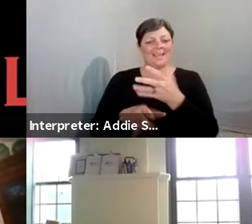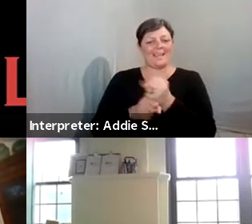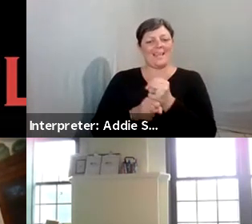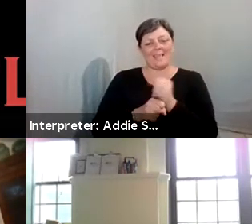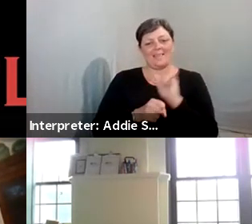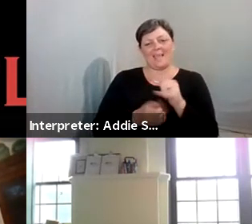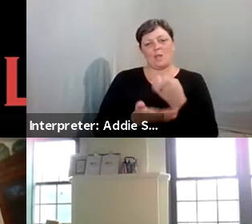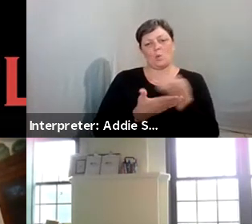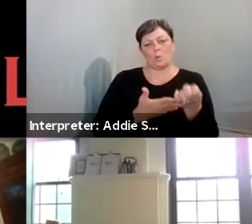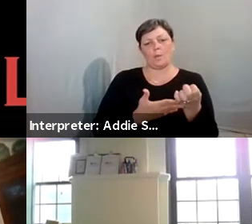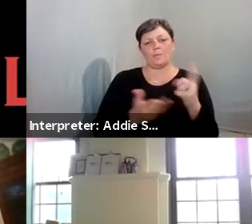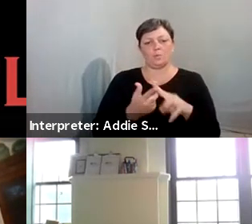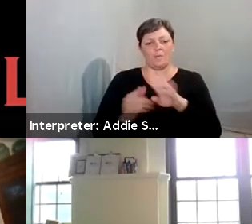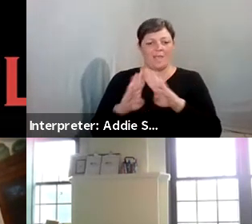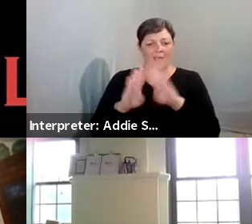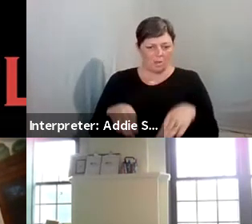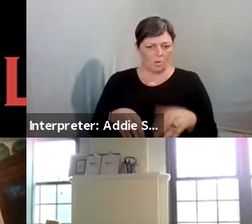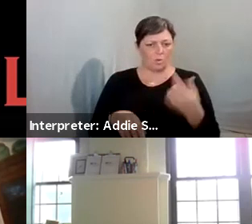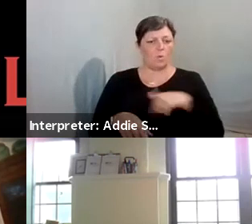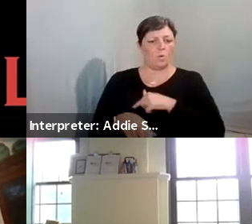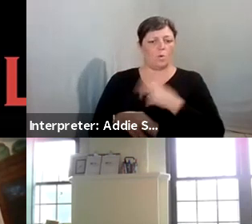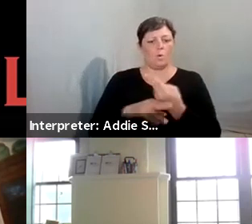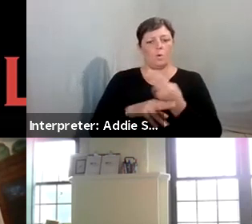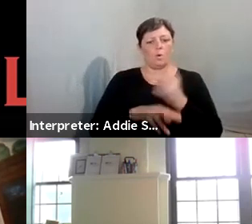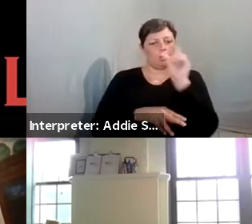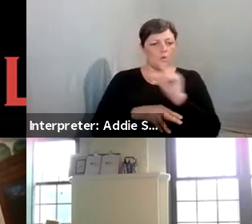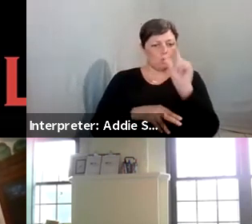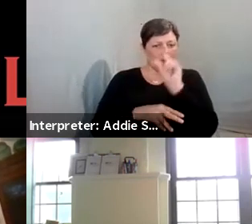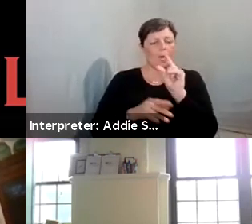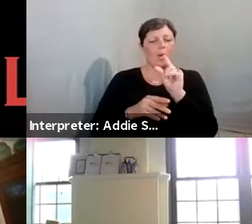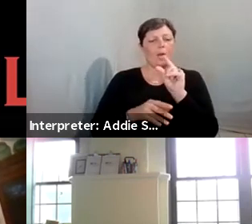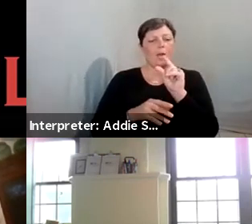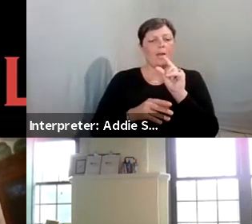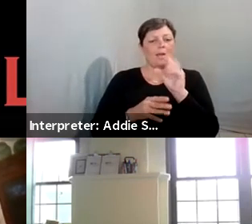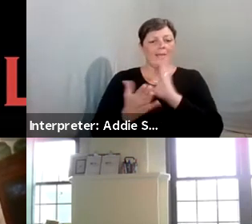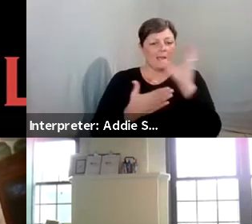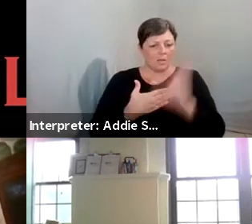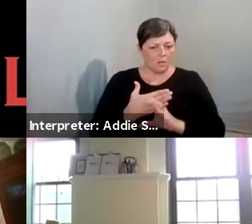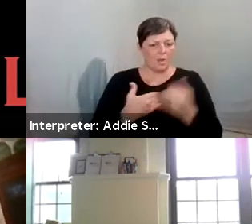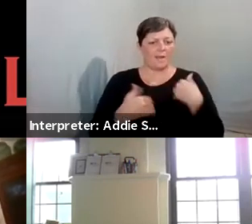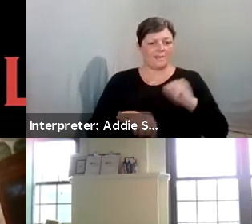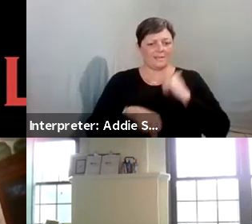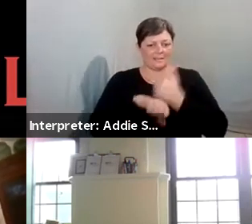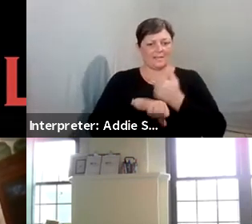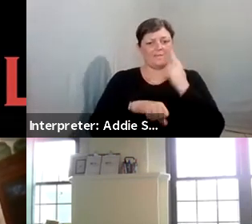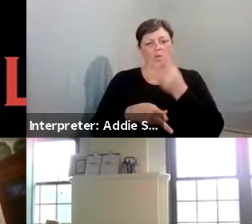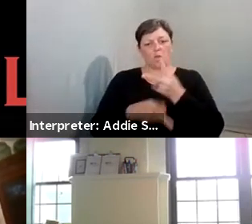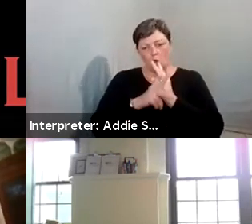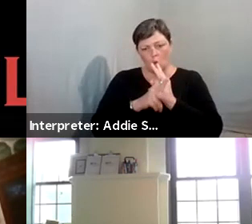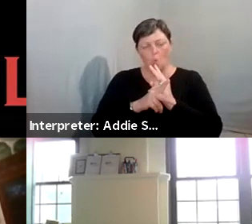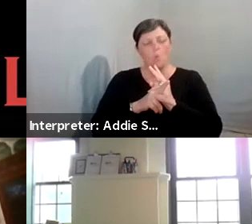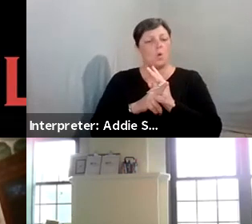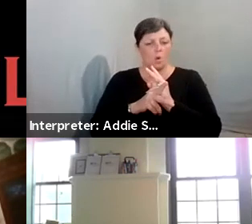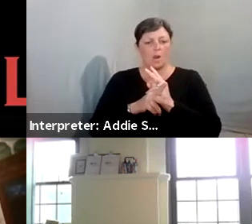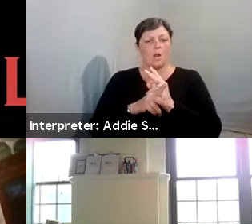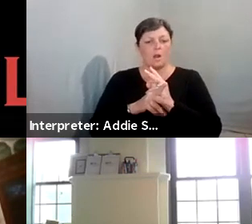to their house. We use Google calendars here. So we have a calendar set up for the loan closet that the front